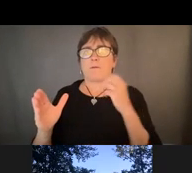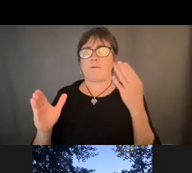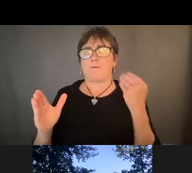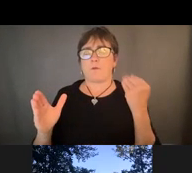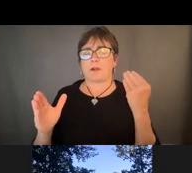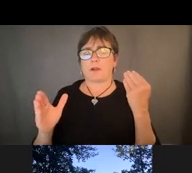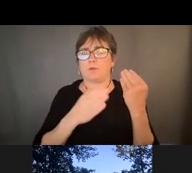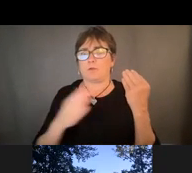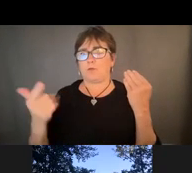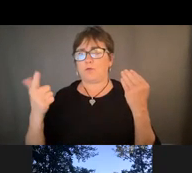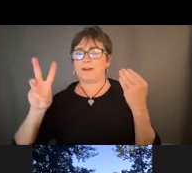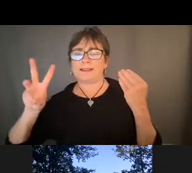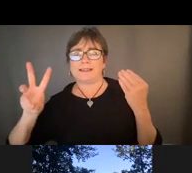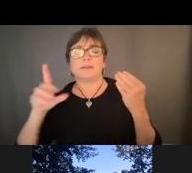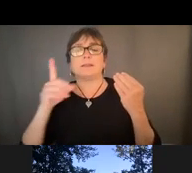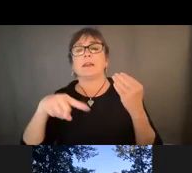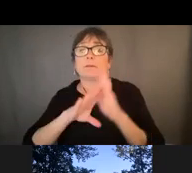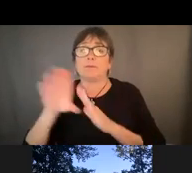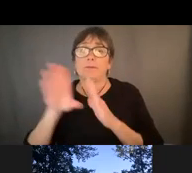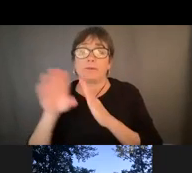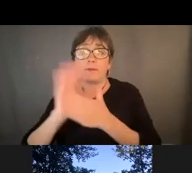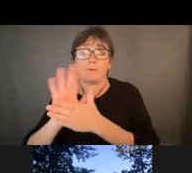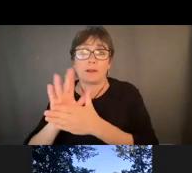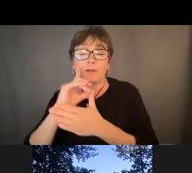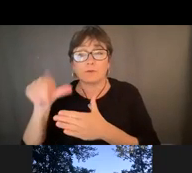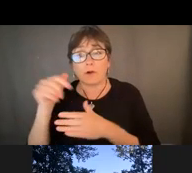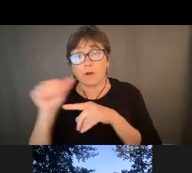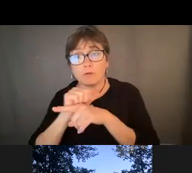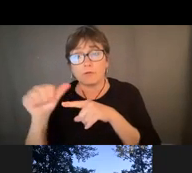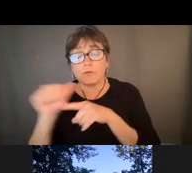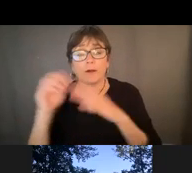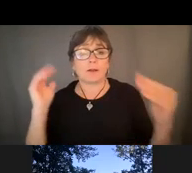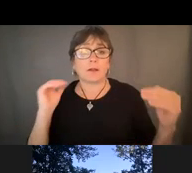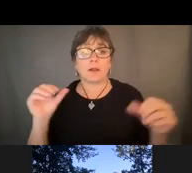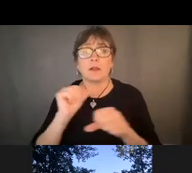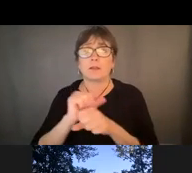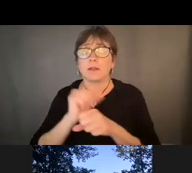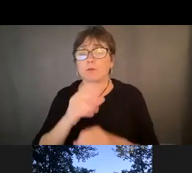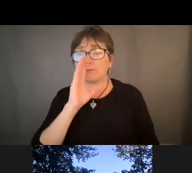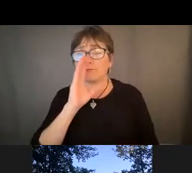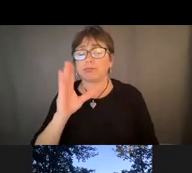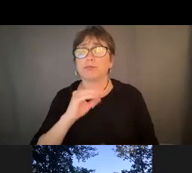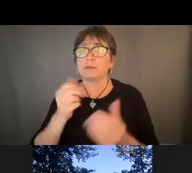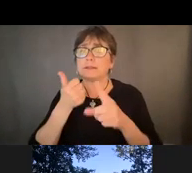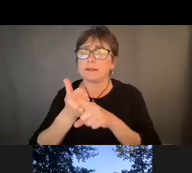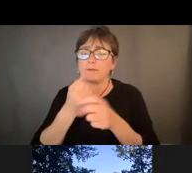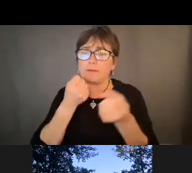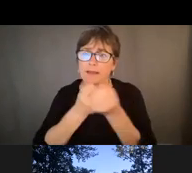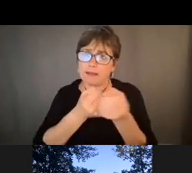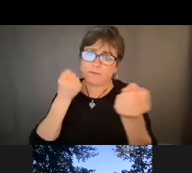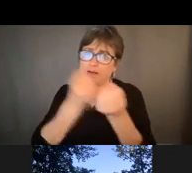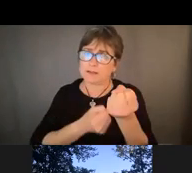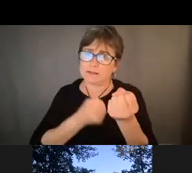developing videos for other training. They've worked directly on self-advocacy skills and ways